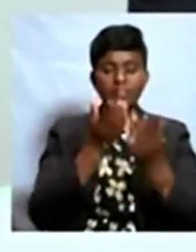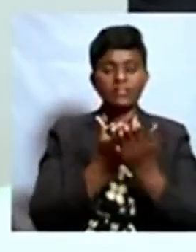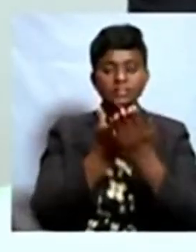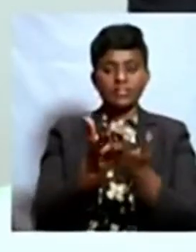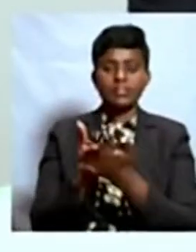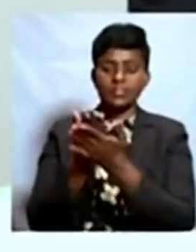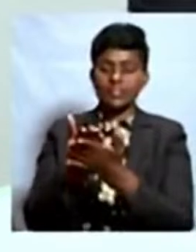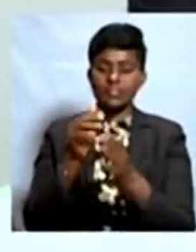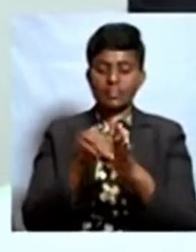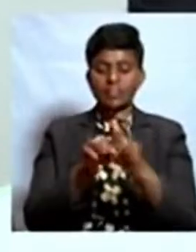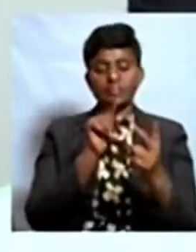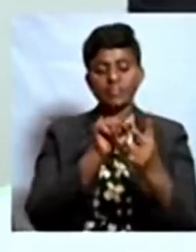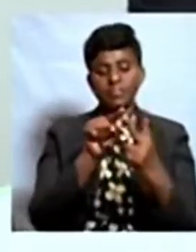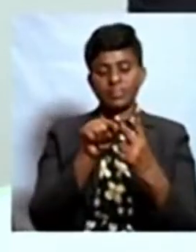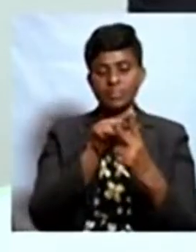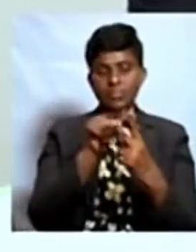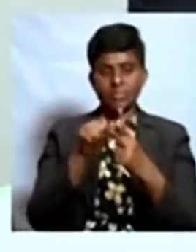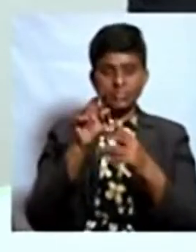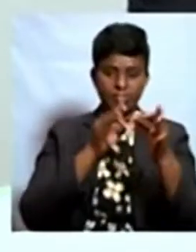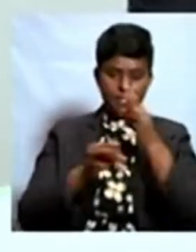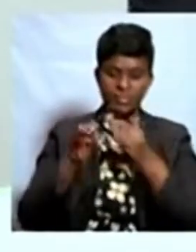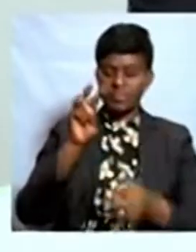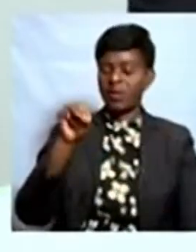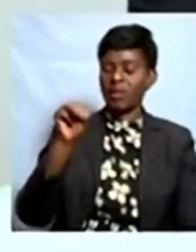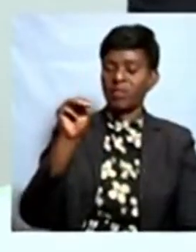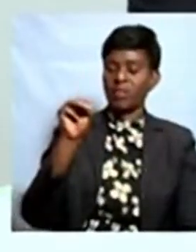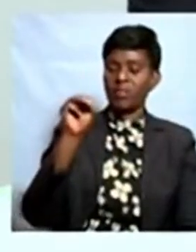submission on two explanatory memorandum.